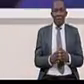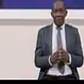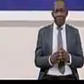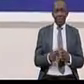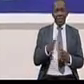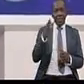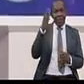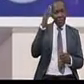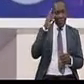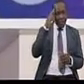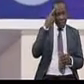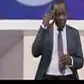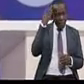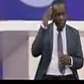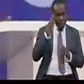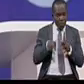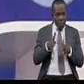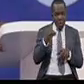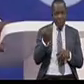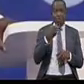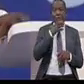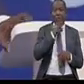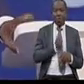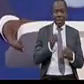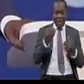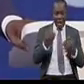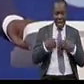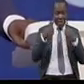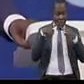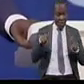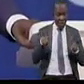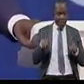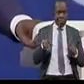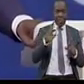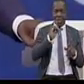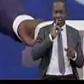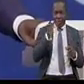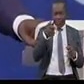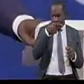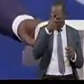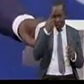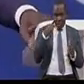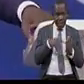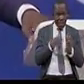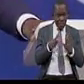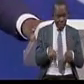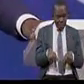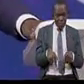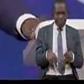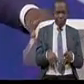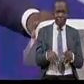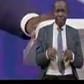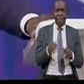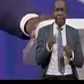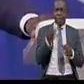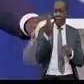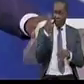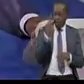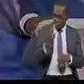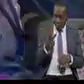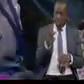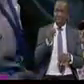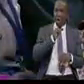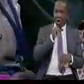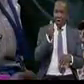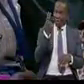is because every time they could endure as seeing him who is invisible. He